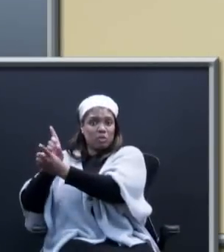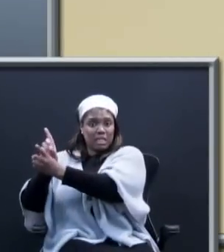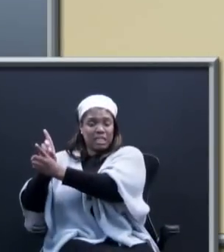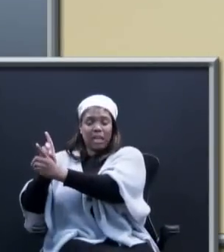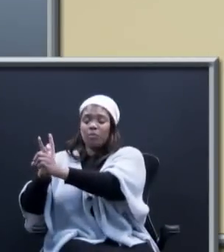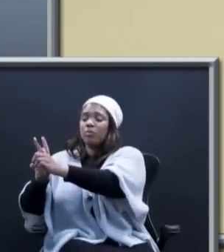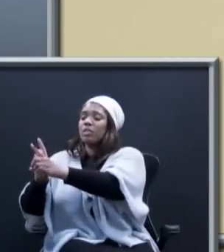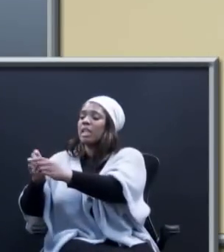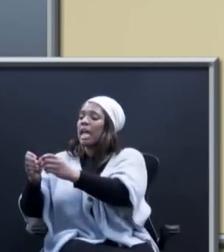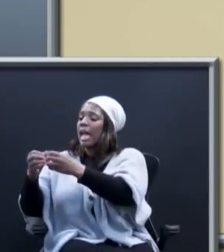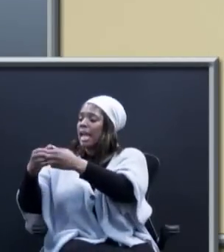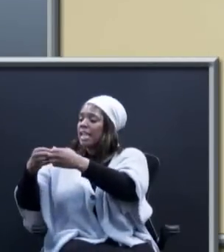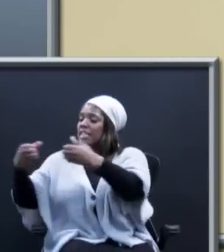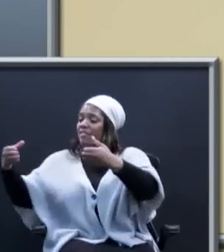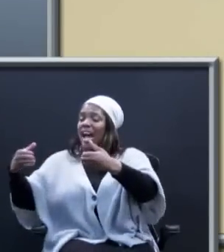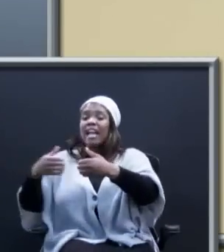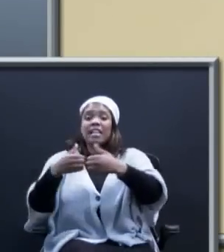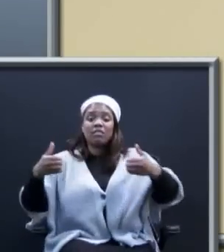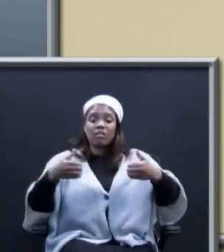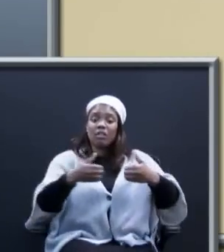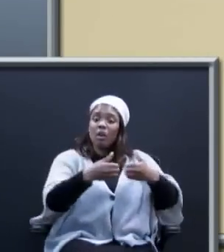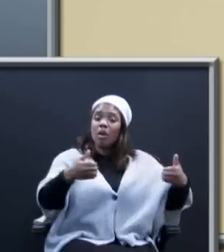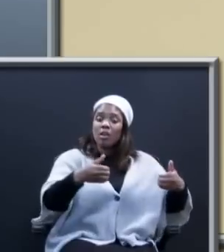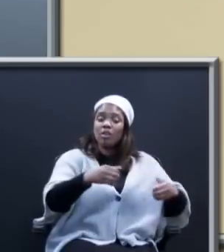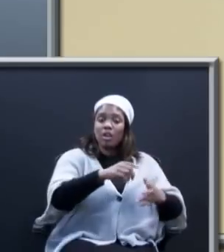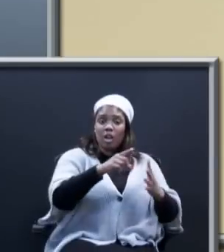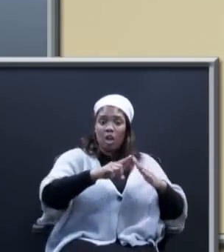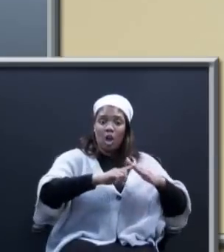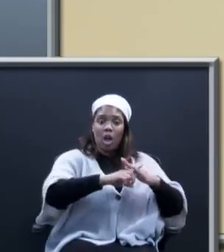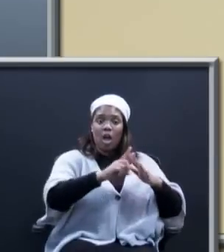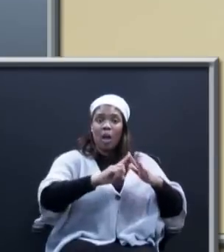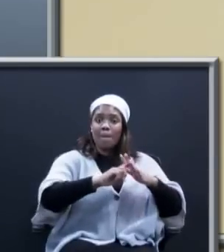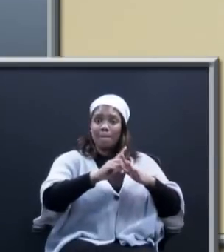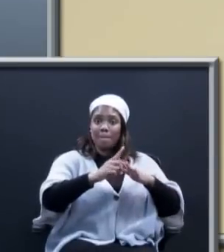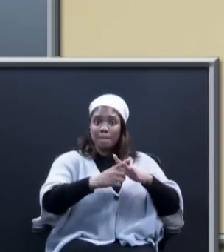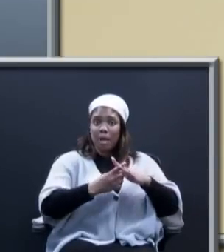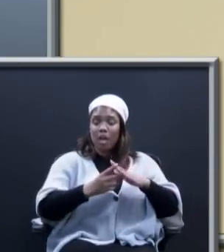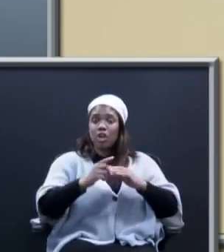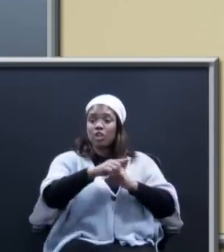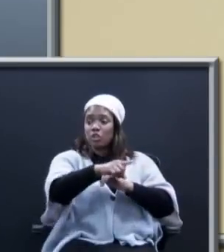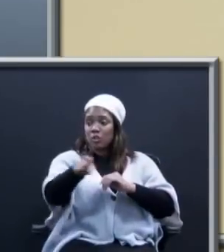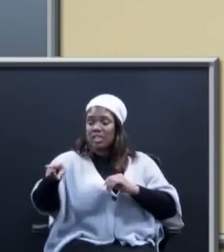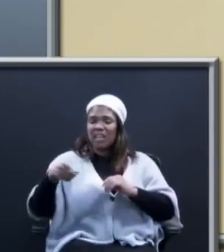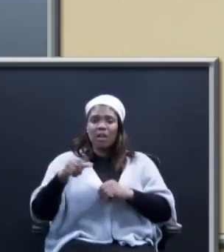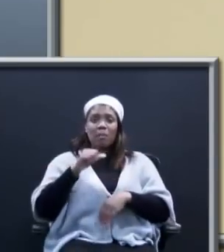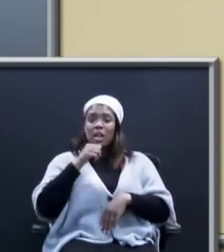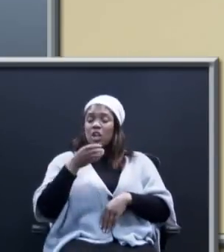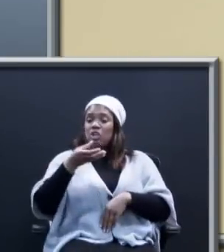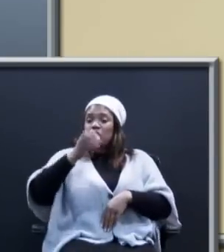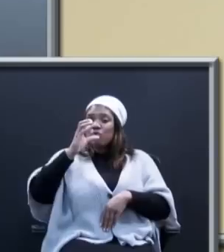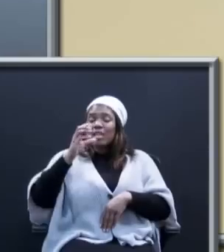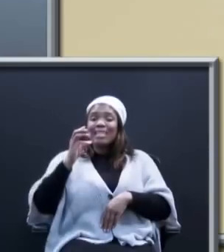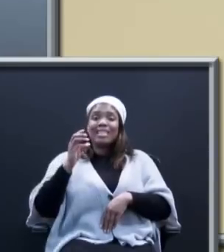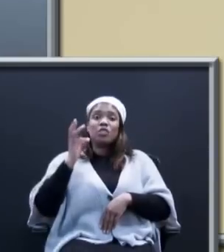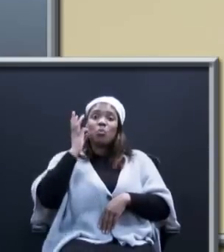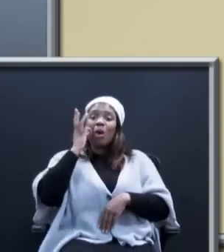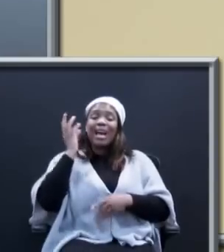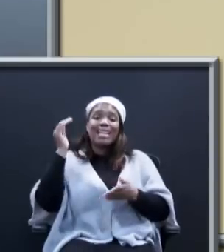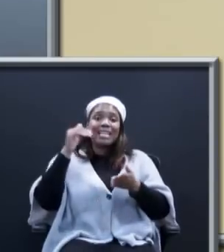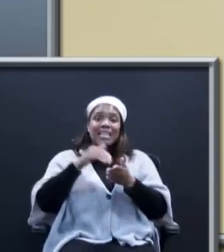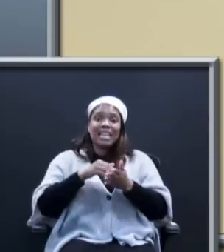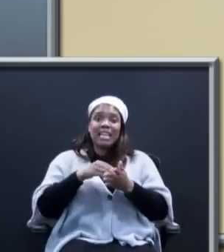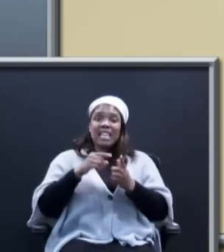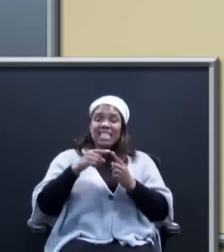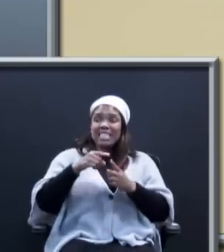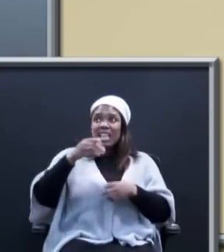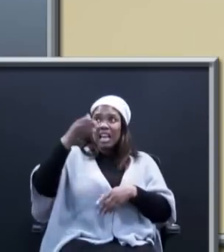it among yourselves. Go ahead. For I say unto you, I will not drink of the fruit of the vine until the kingdom of God shall come. He's making